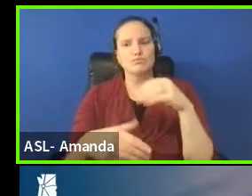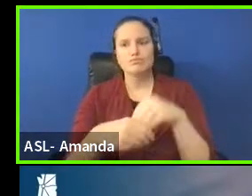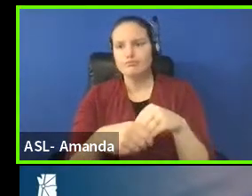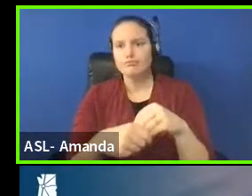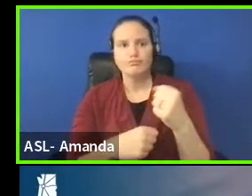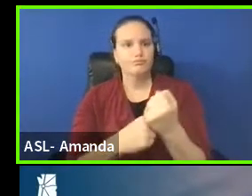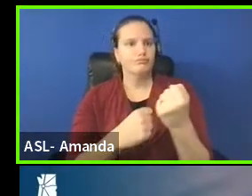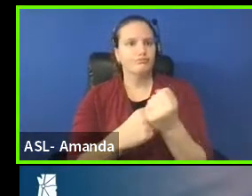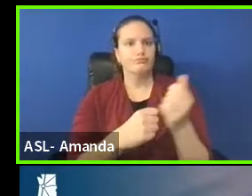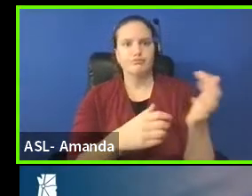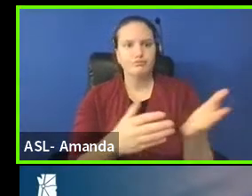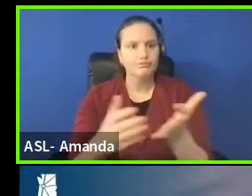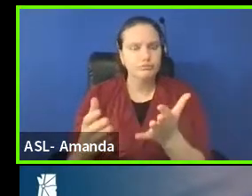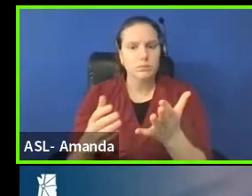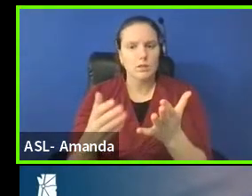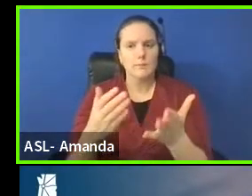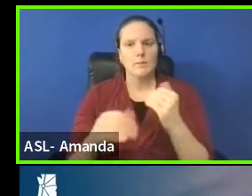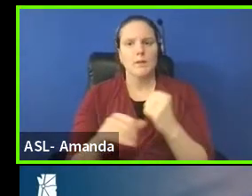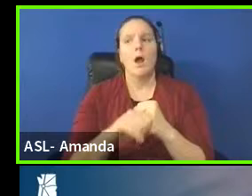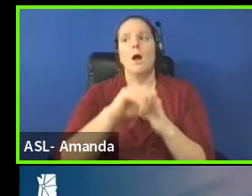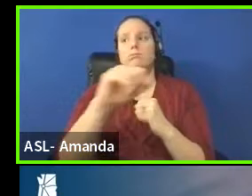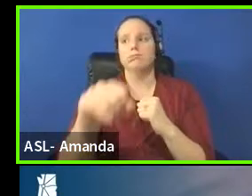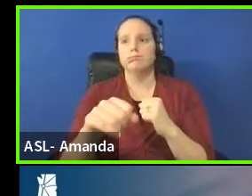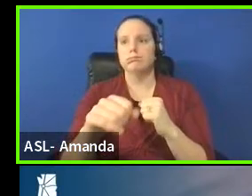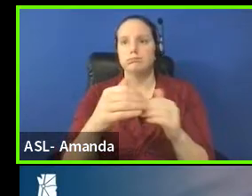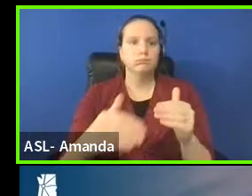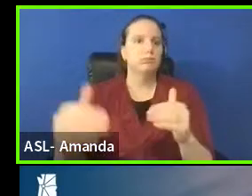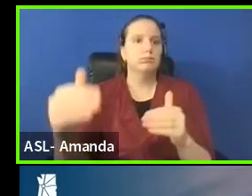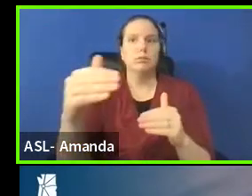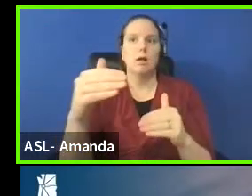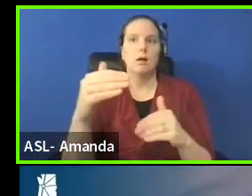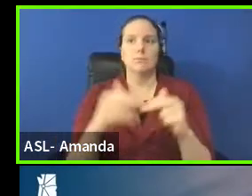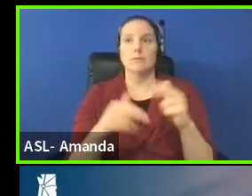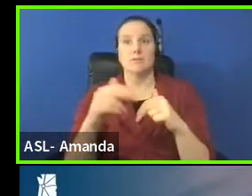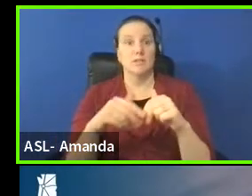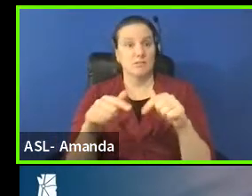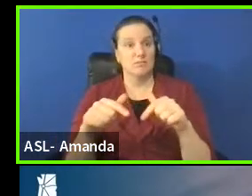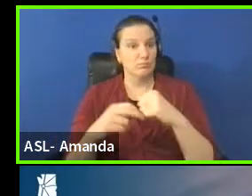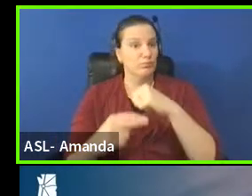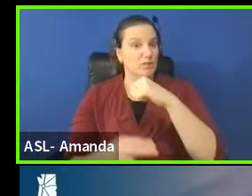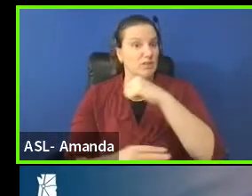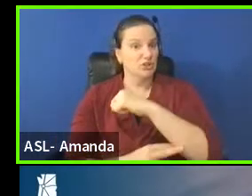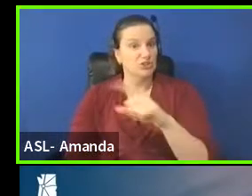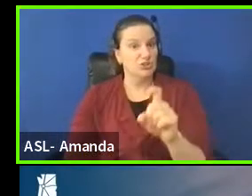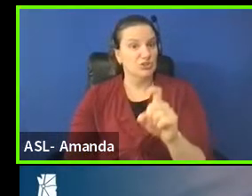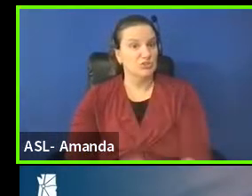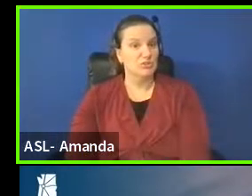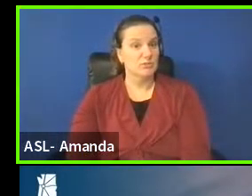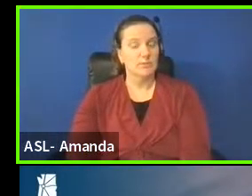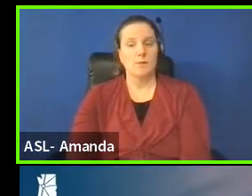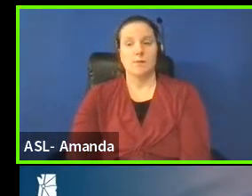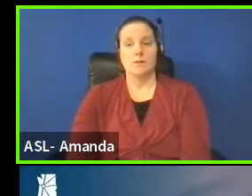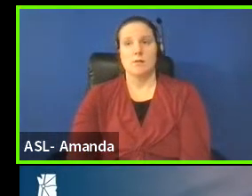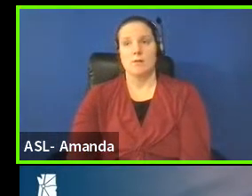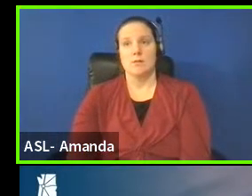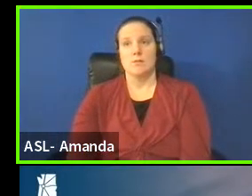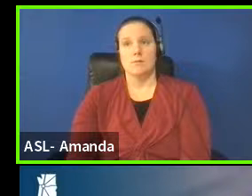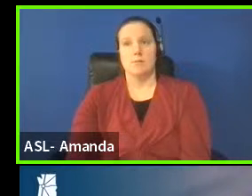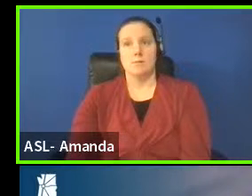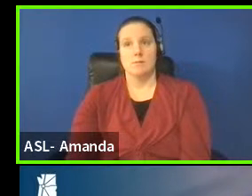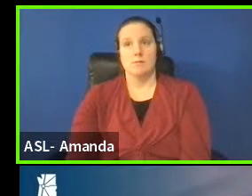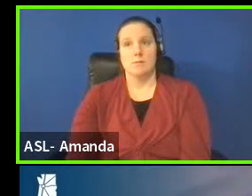advocacy that could maybe extend beyond the building of the bridge. Are you looking